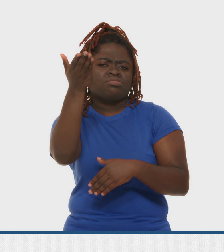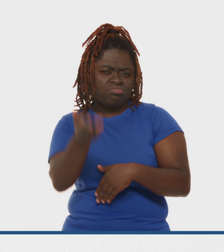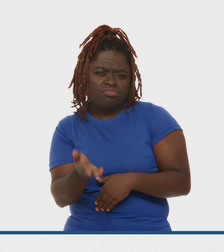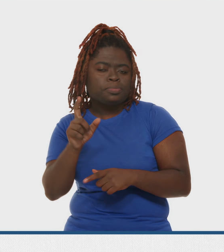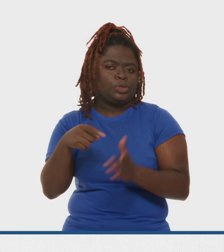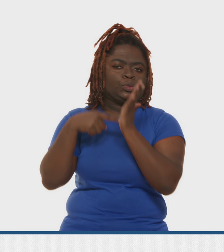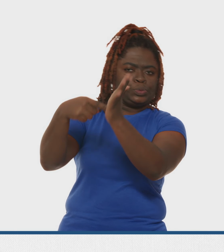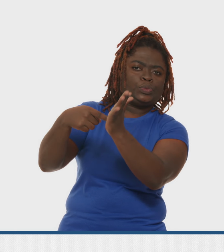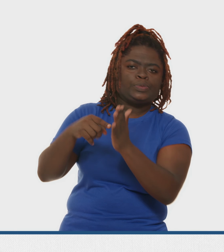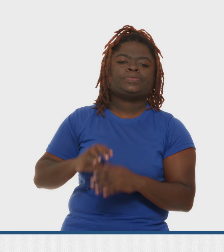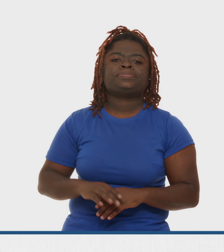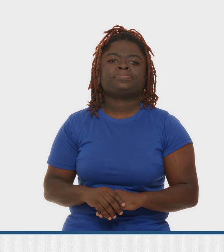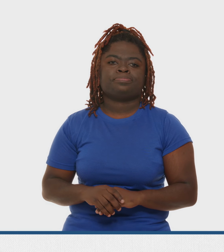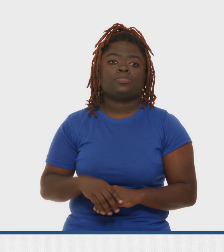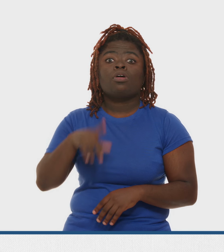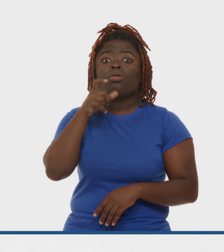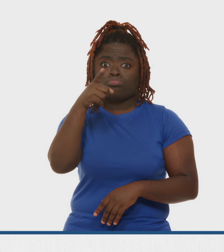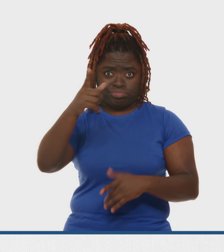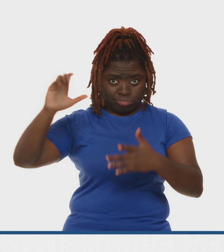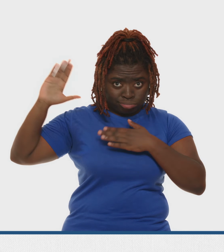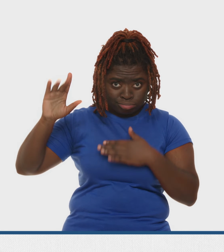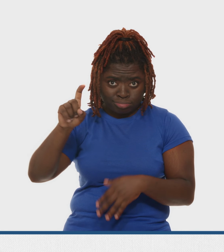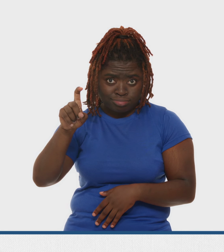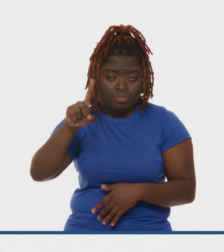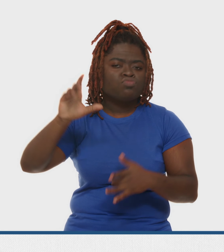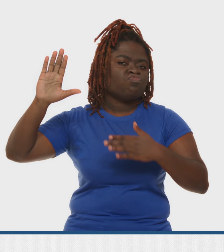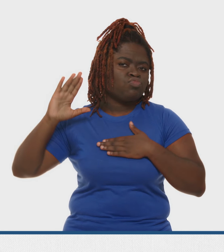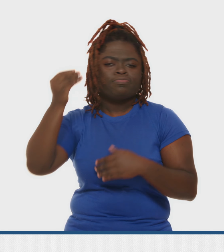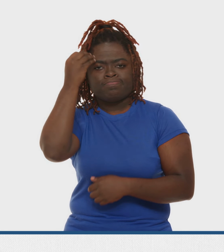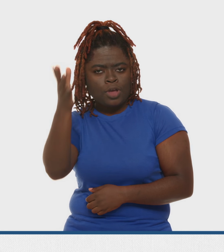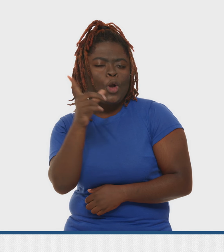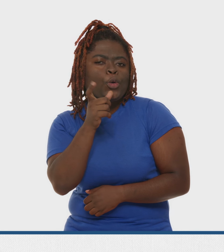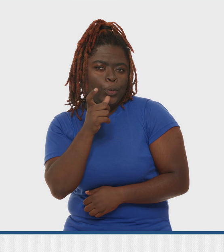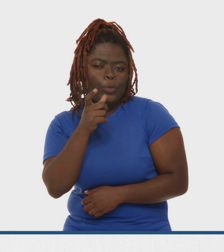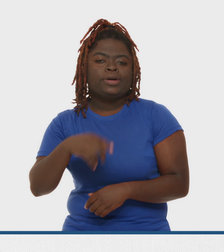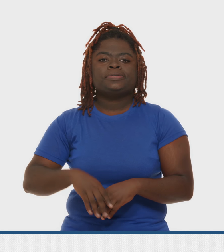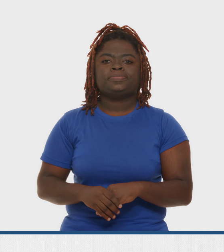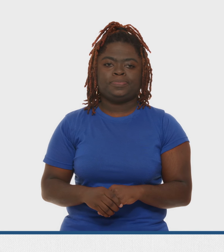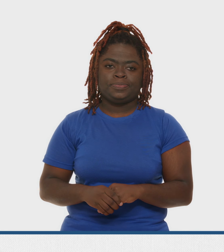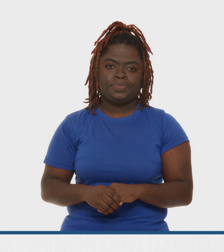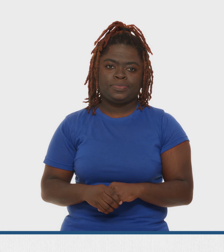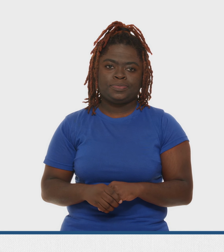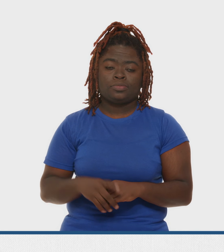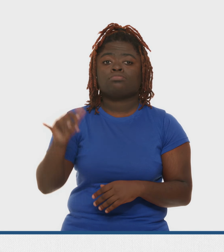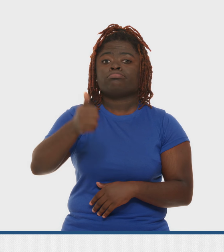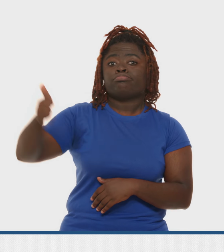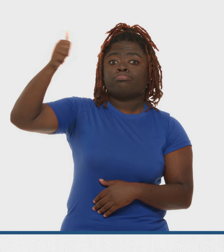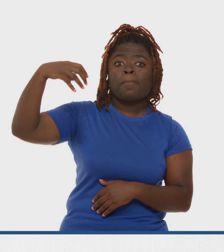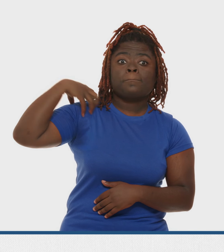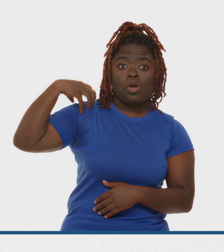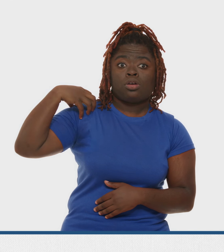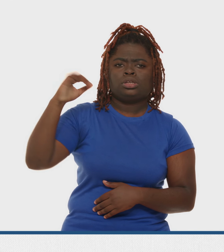their identity. Step 3. The oath of assistance is administered to the elector by the presiding officer.